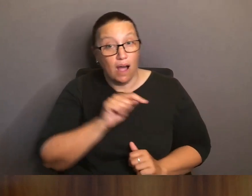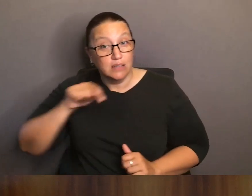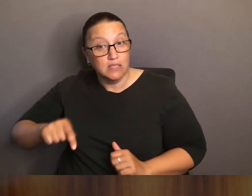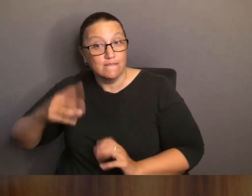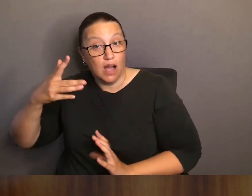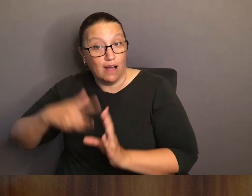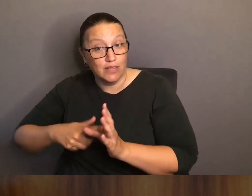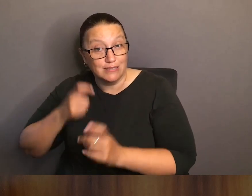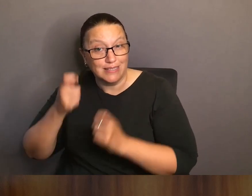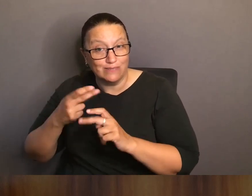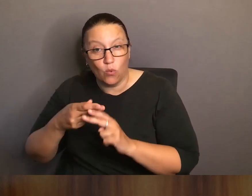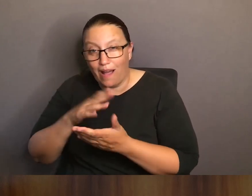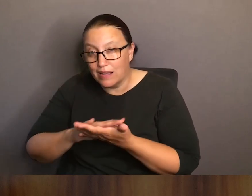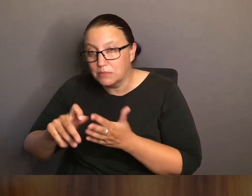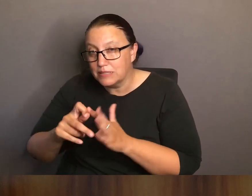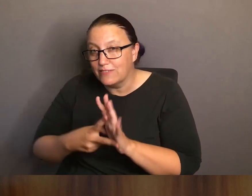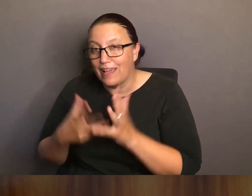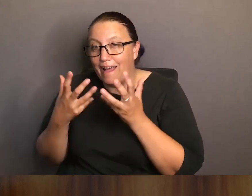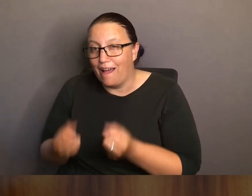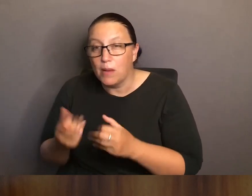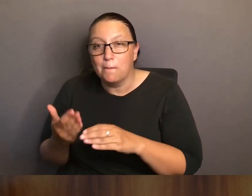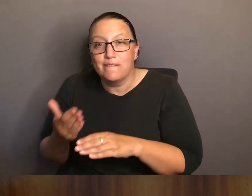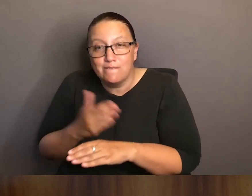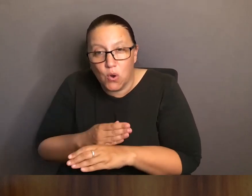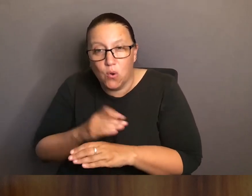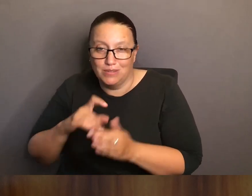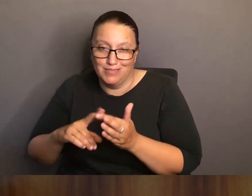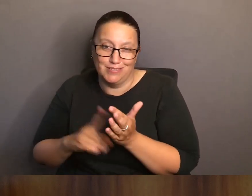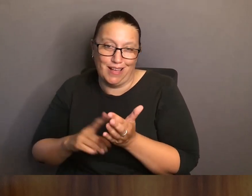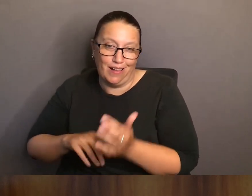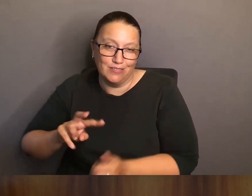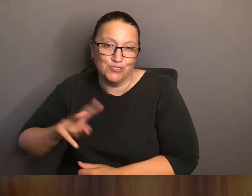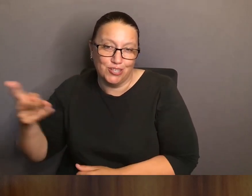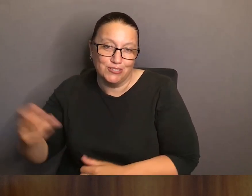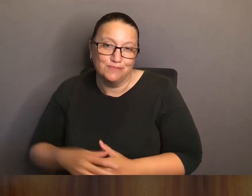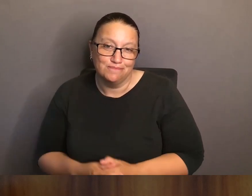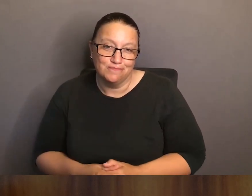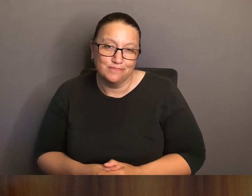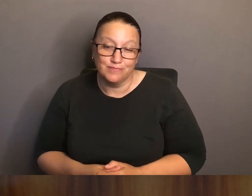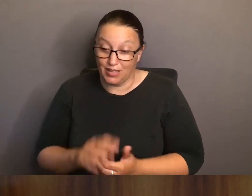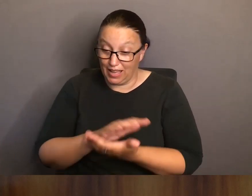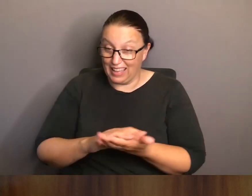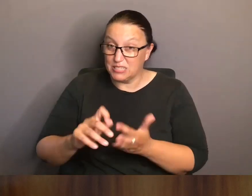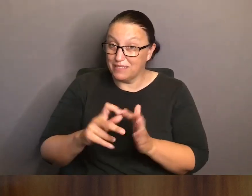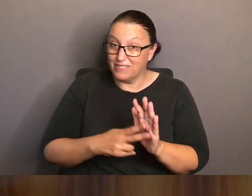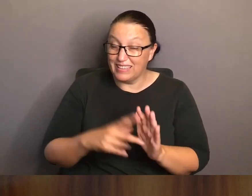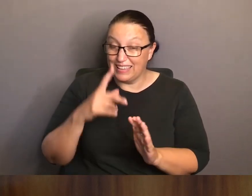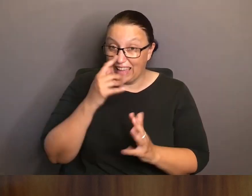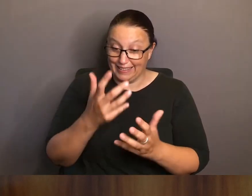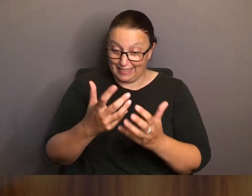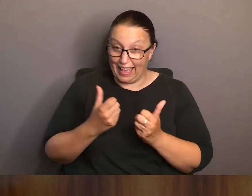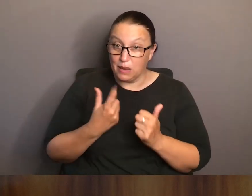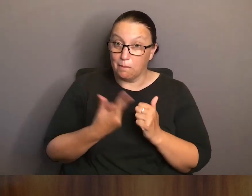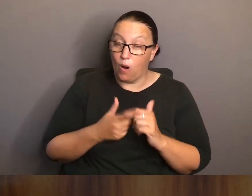cervical cancers. HPV can take over a decade to develop into cancerous cells, so by screening we have time